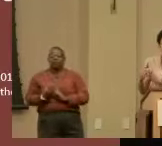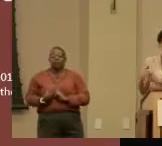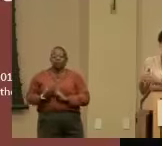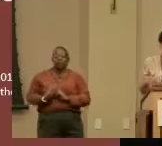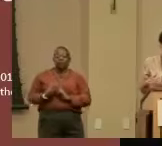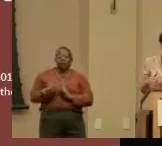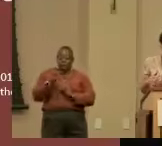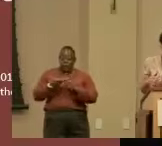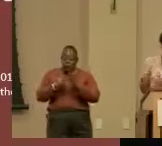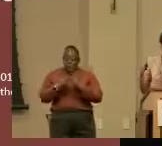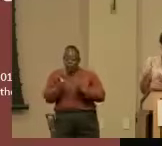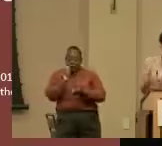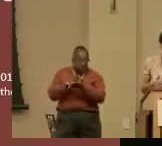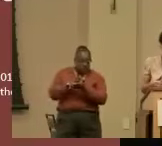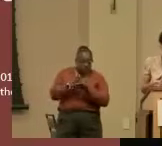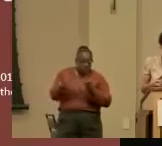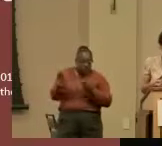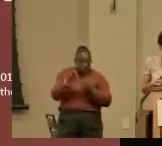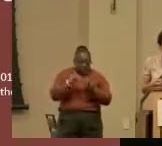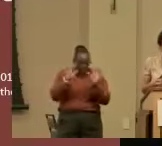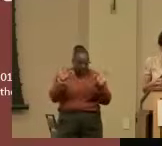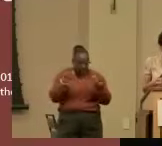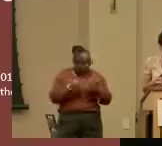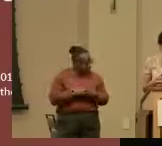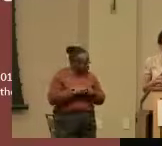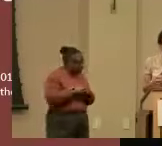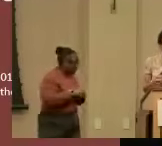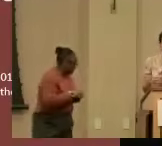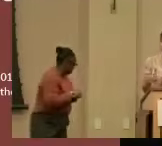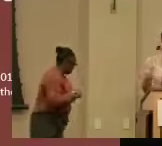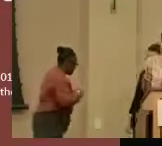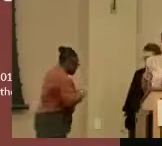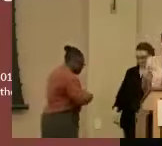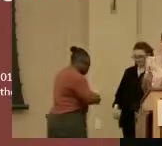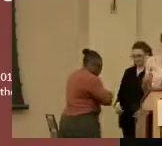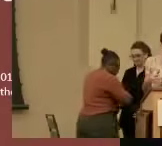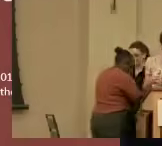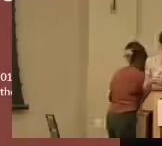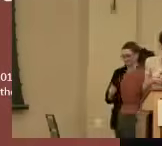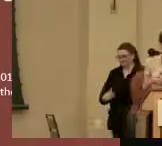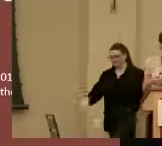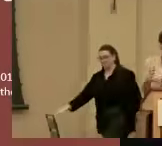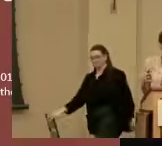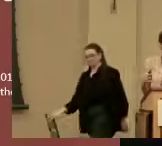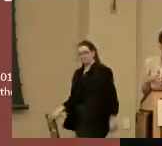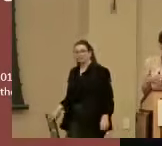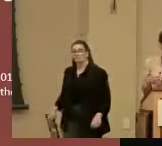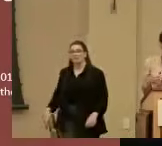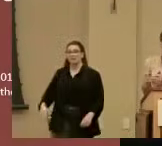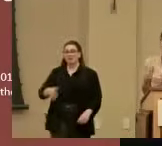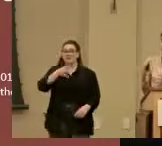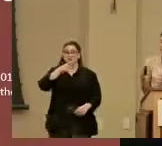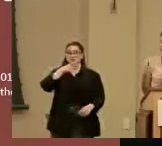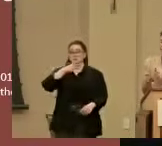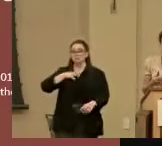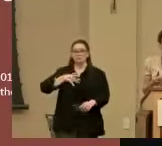not technically a function of menopause. So I hope that makes sense there. And women who do go through menopause with their lupus